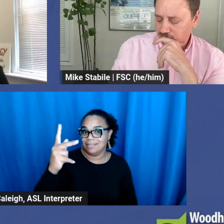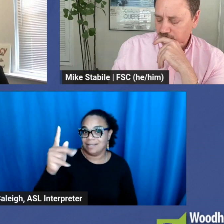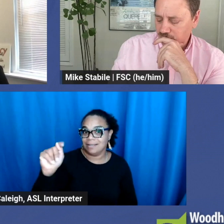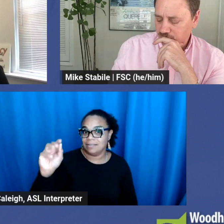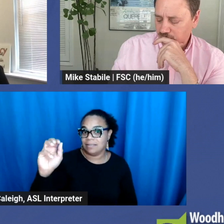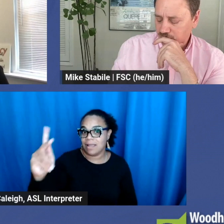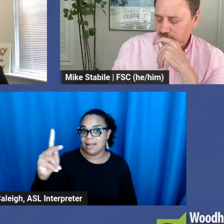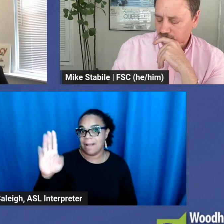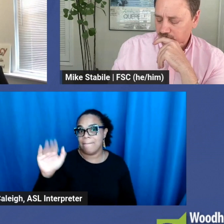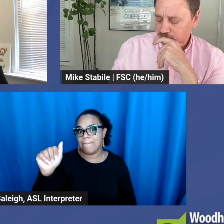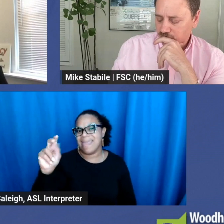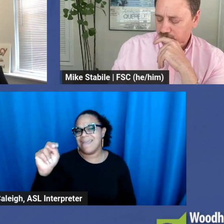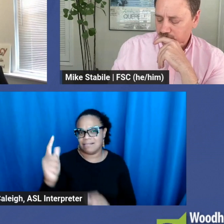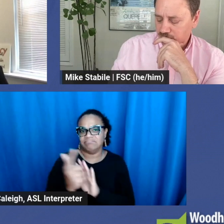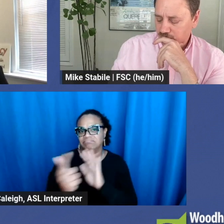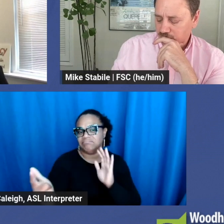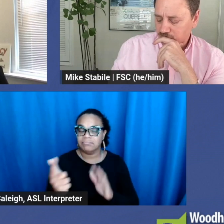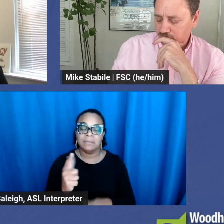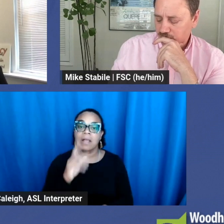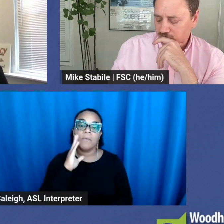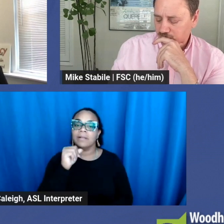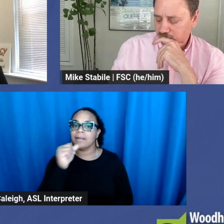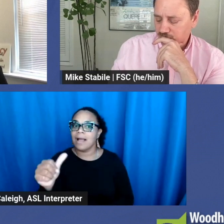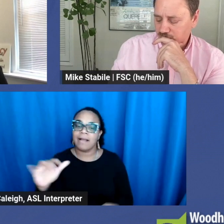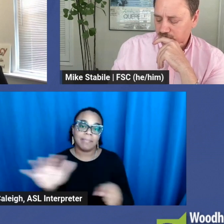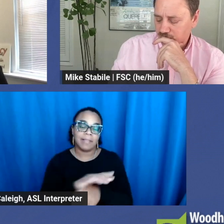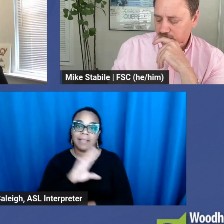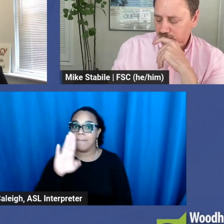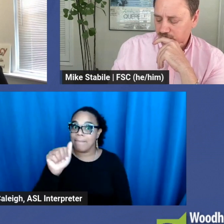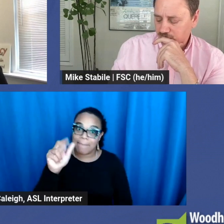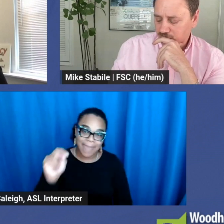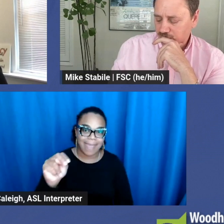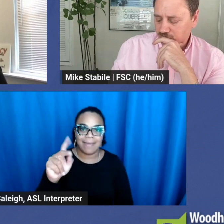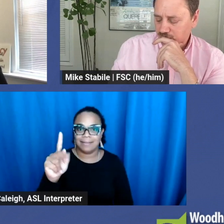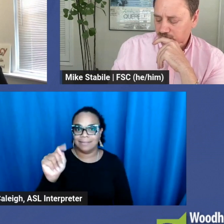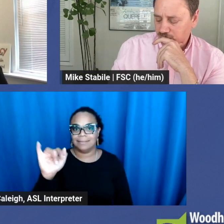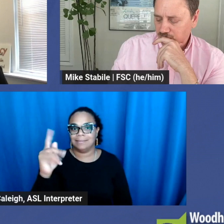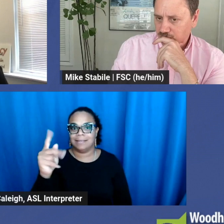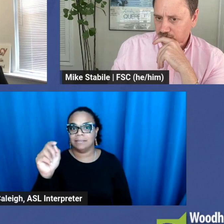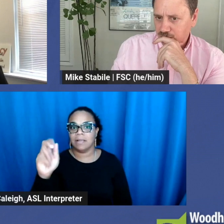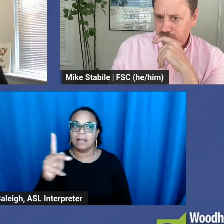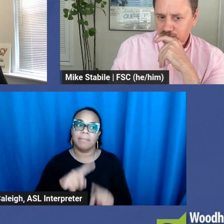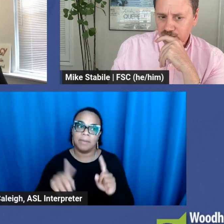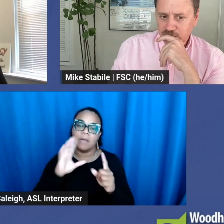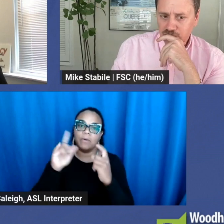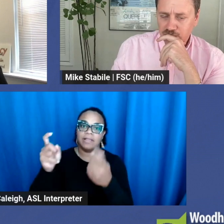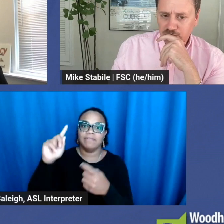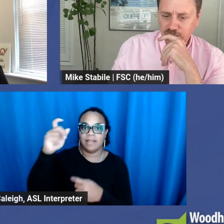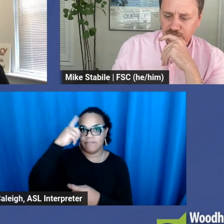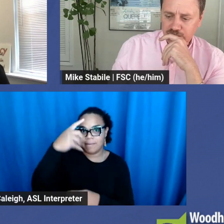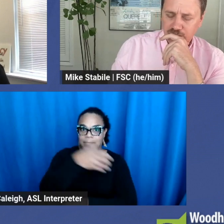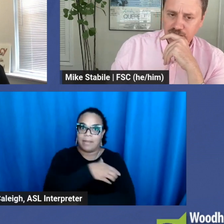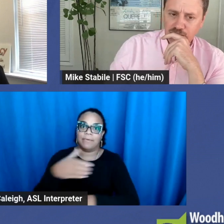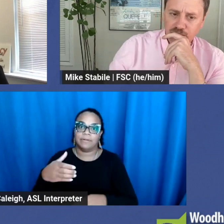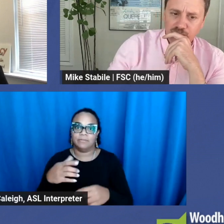outright ban TikTok on its face, but it would give the government the powers to issue something like an order